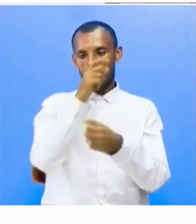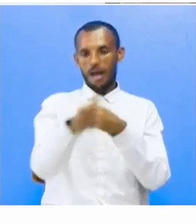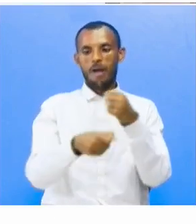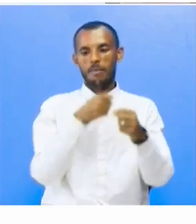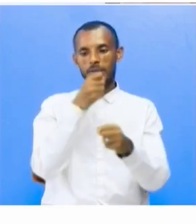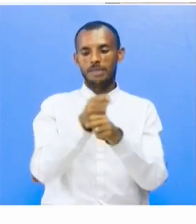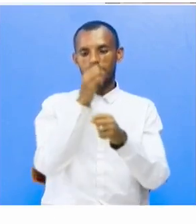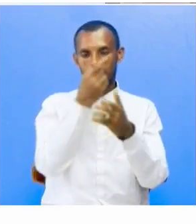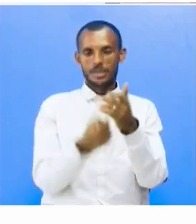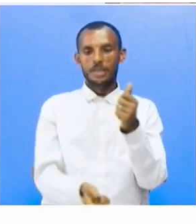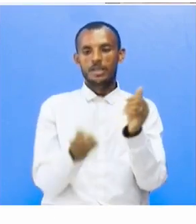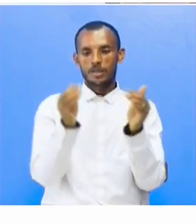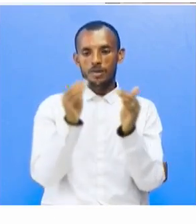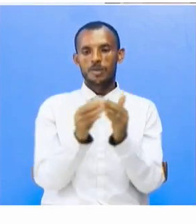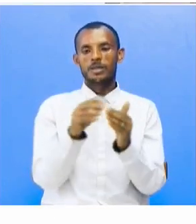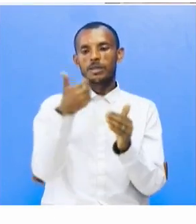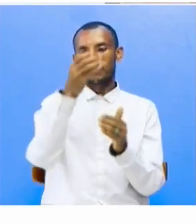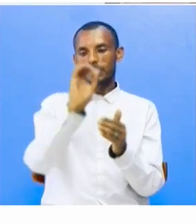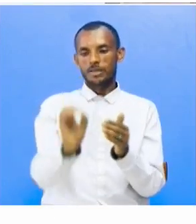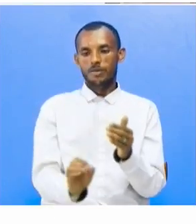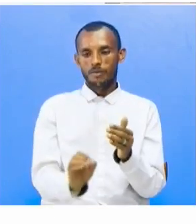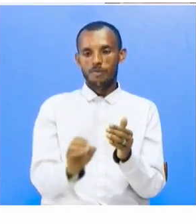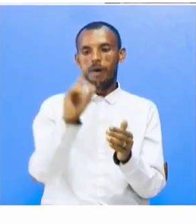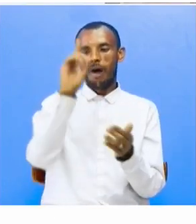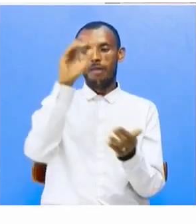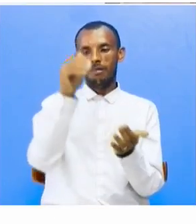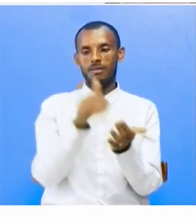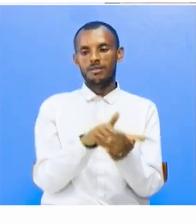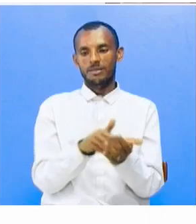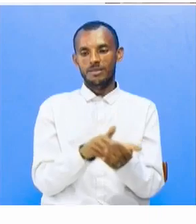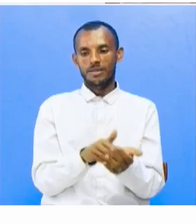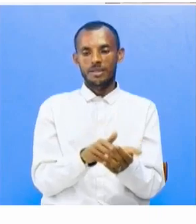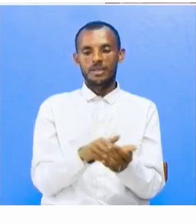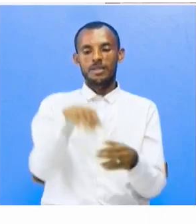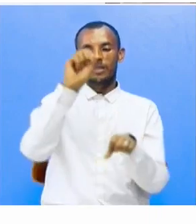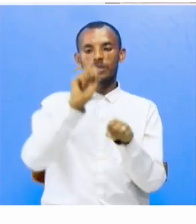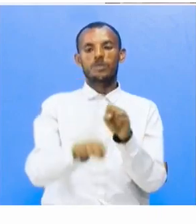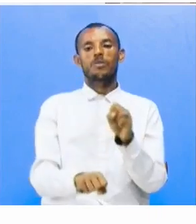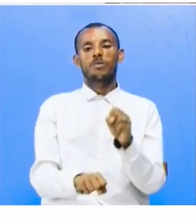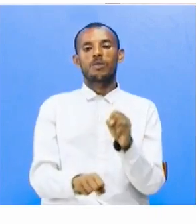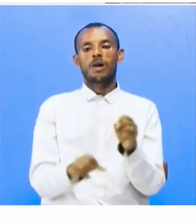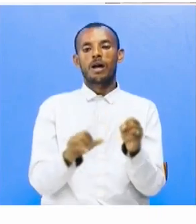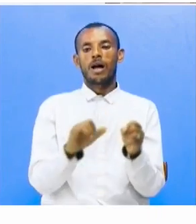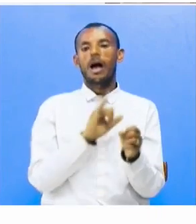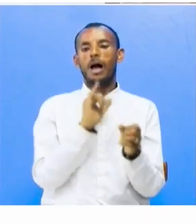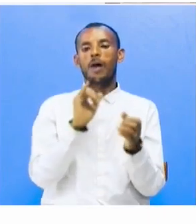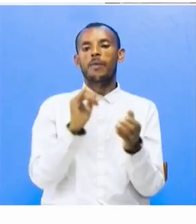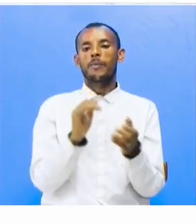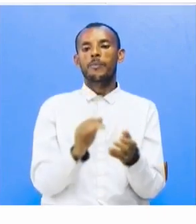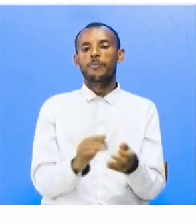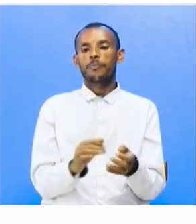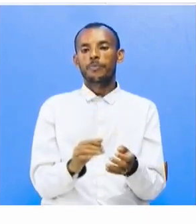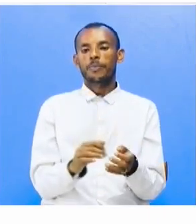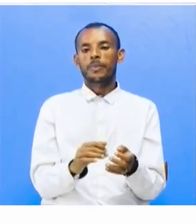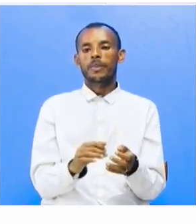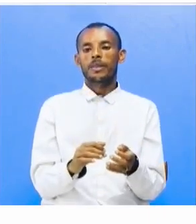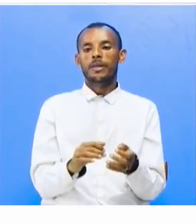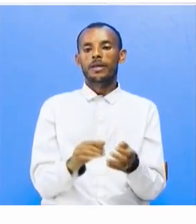year is this 10% of the deposited amount. So, I1, the interest